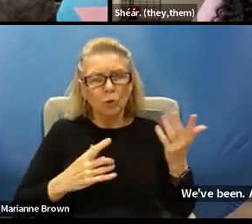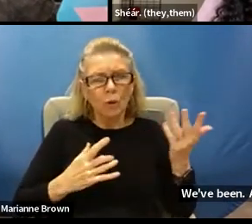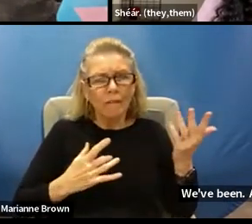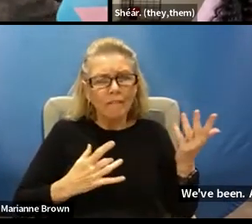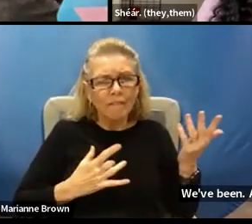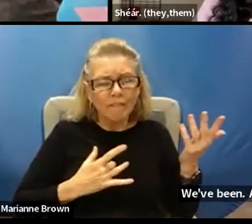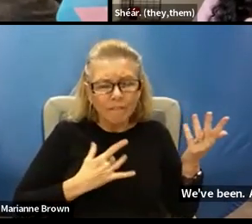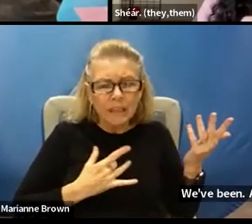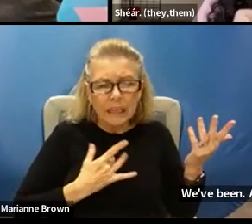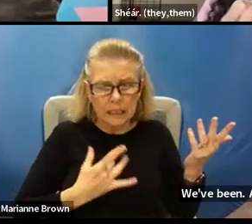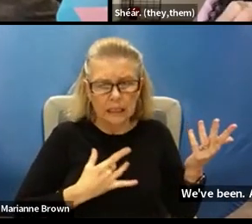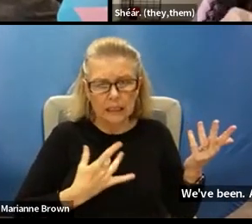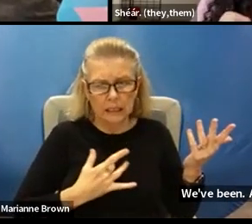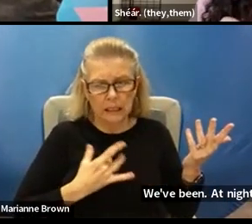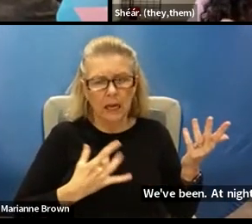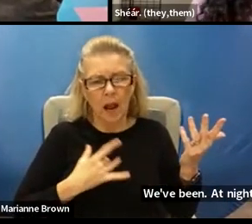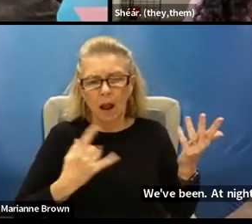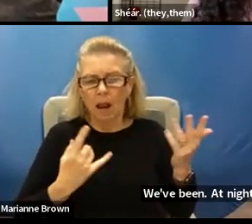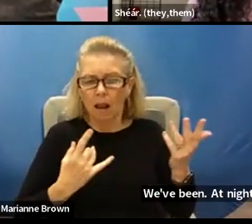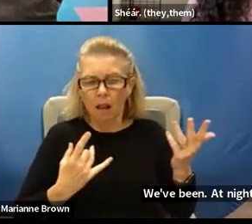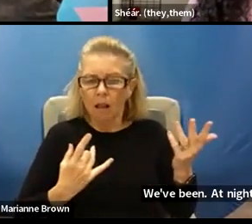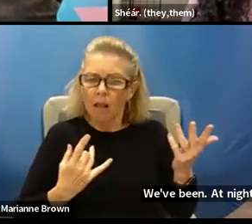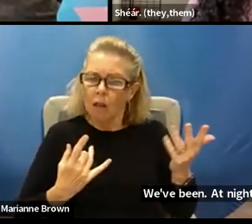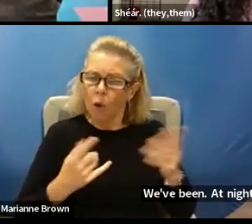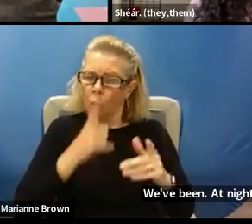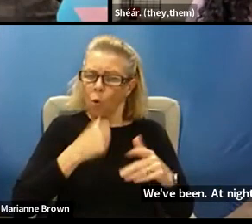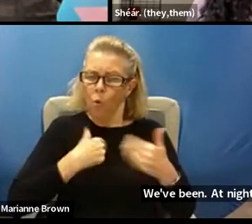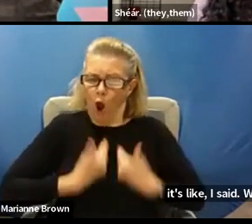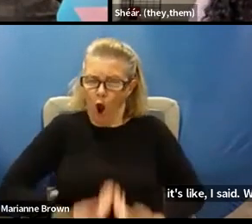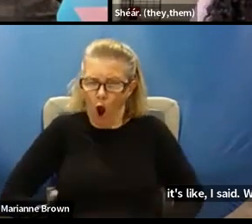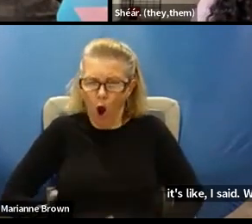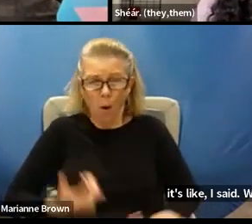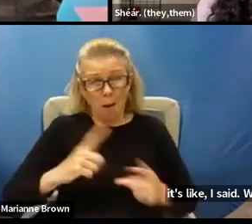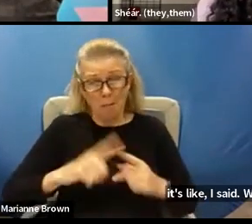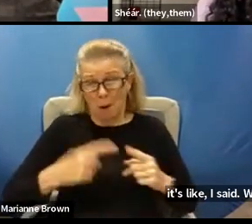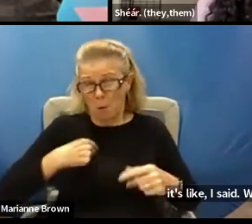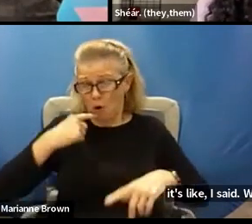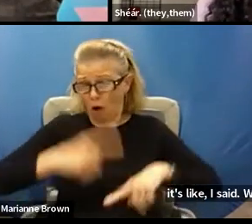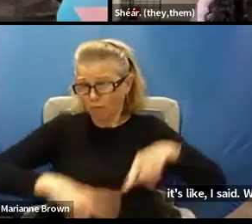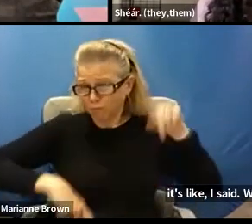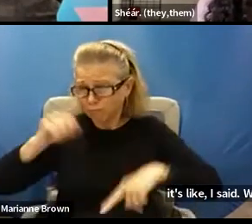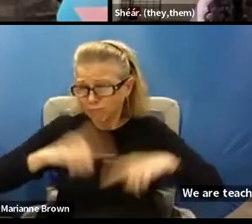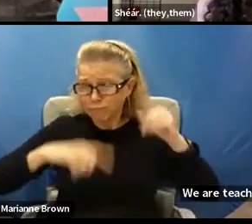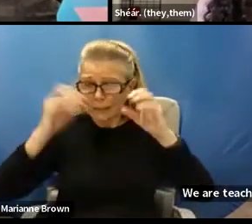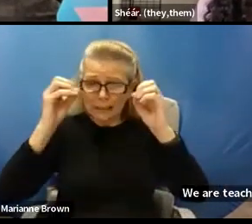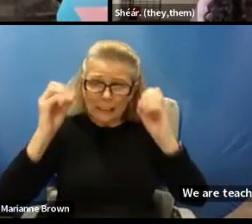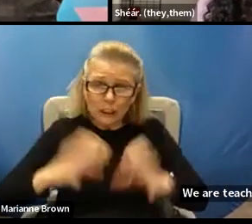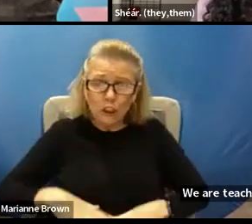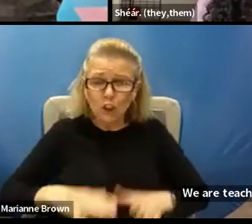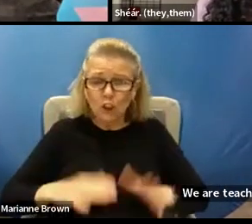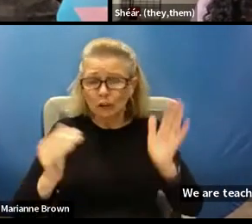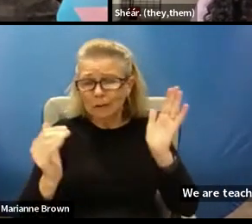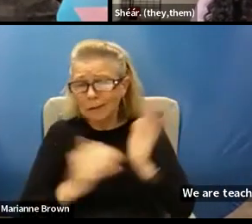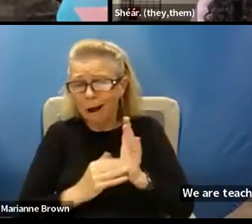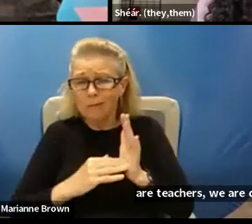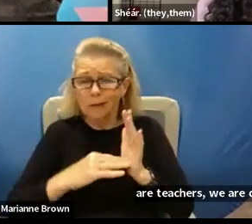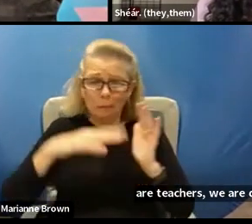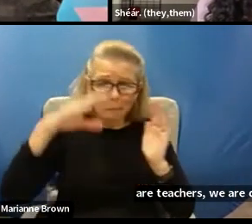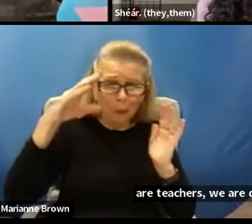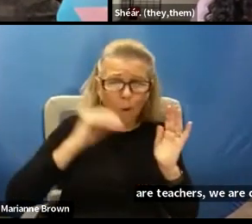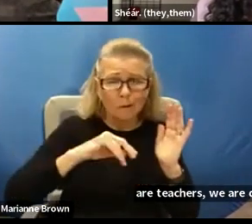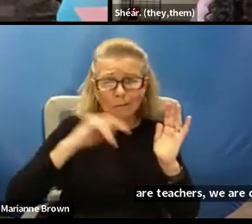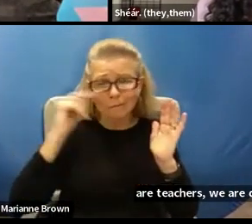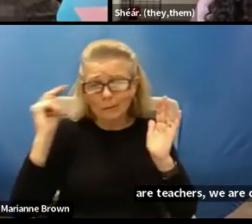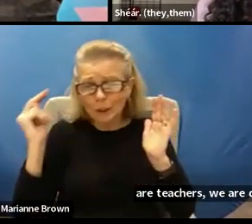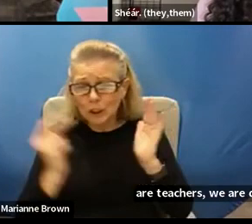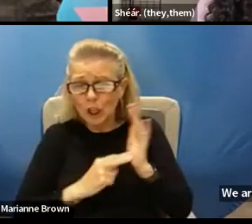we've always been here. We are teachers, we are doctors, we are lawyers, we are nurses. We are caretakers, we are